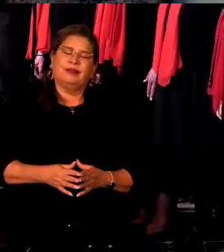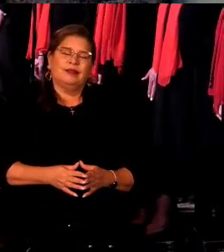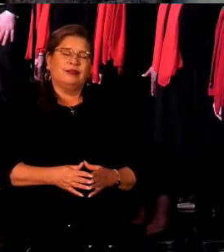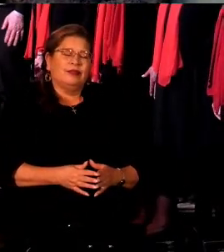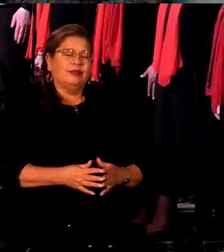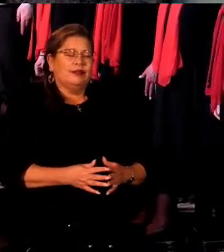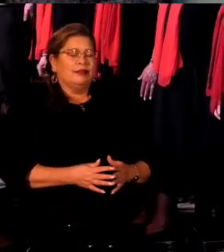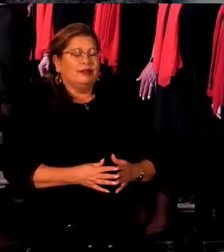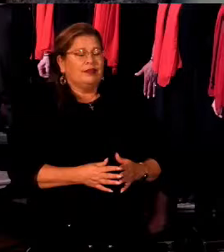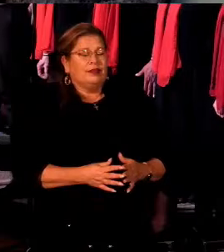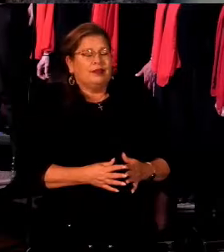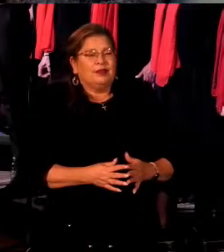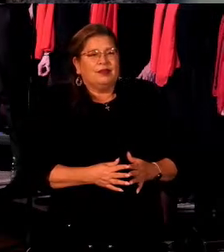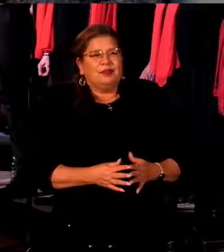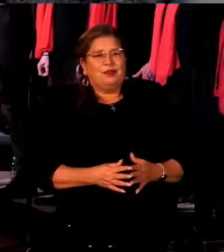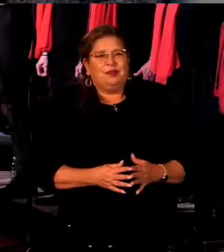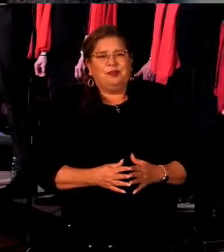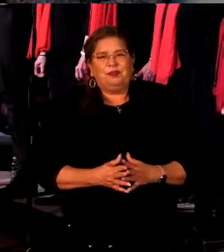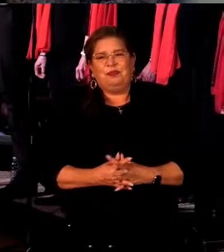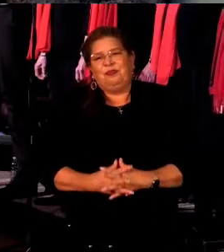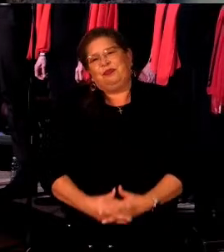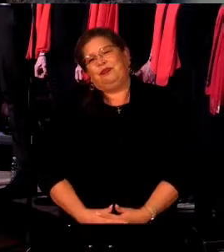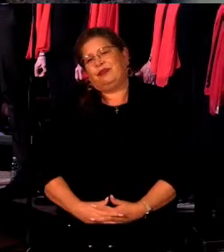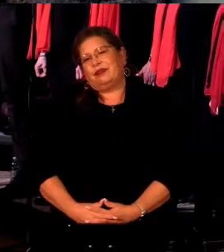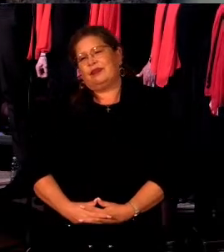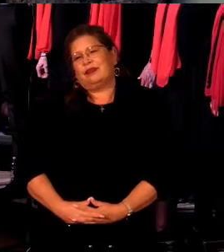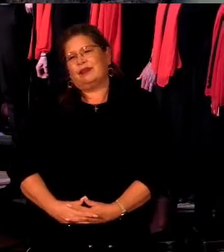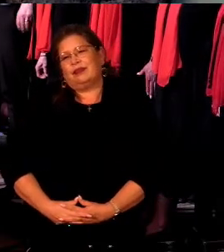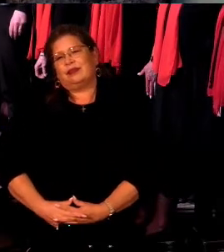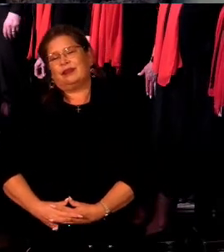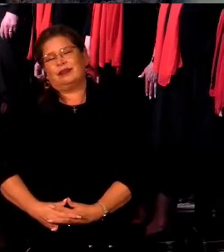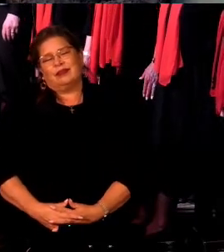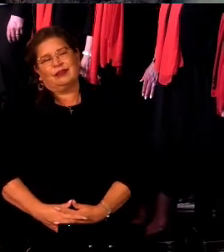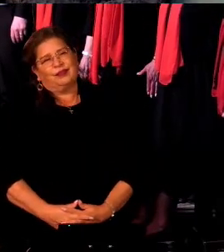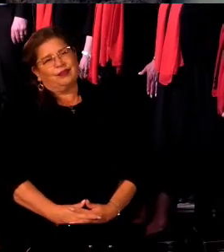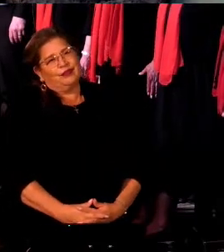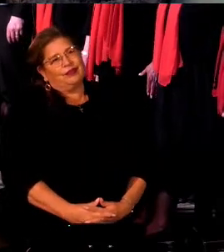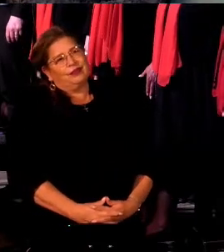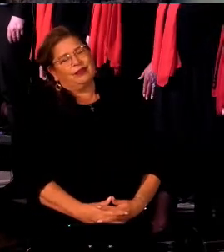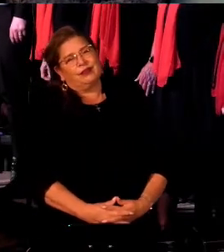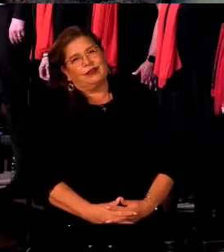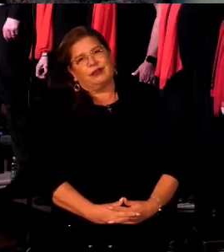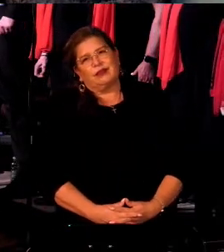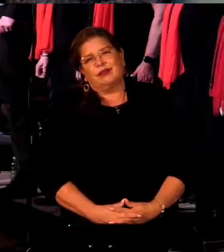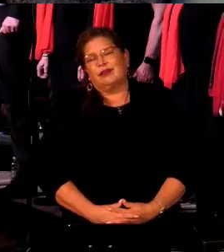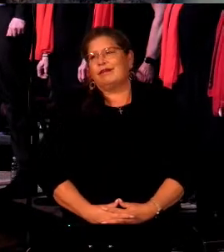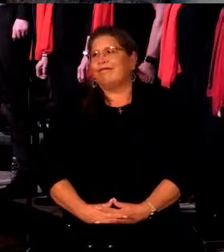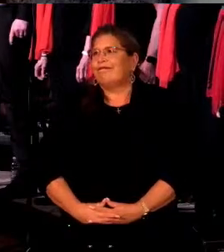Thank you.